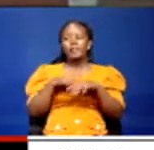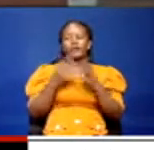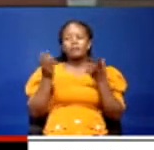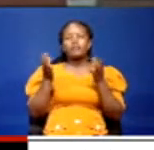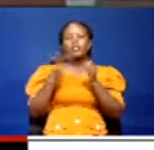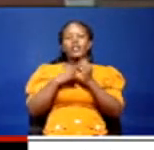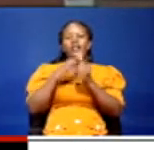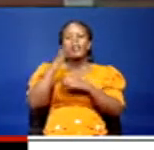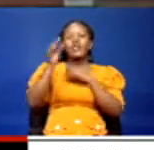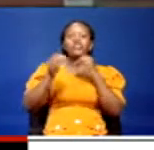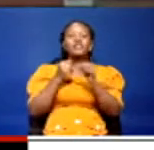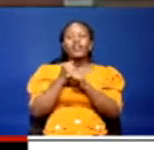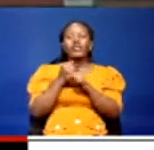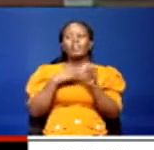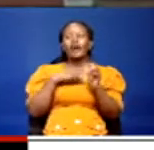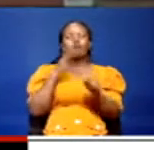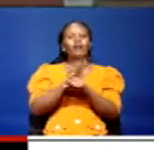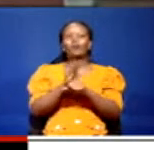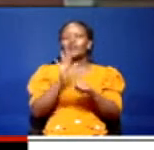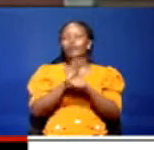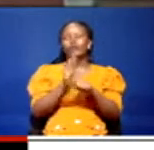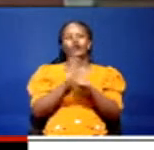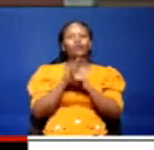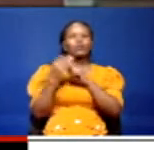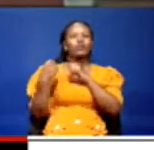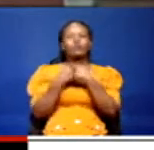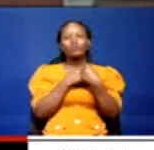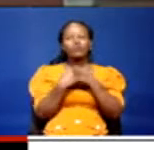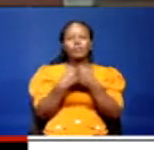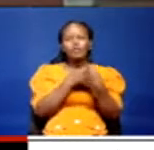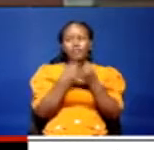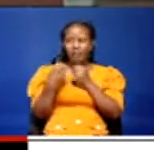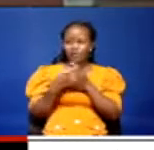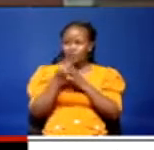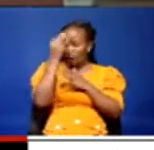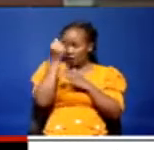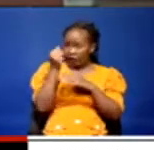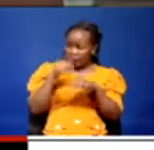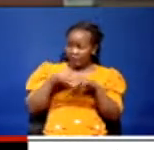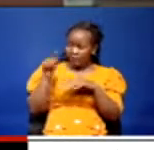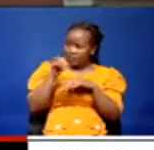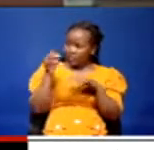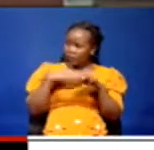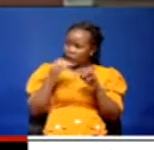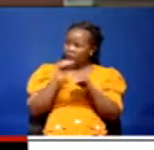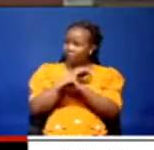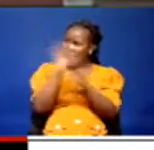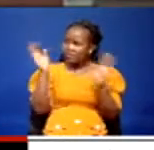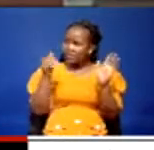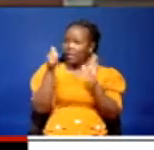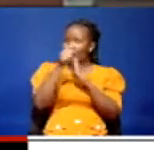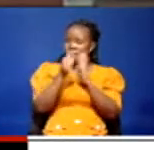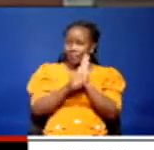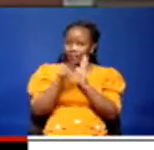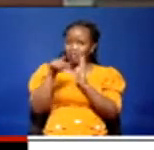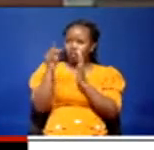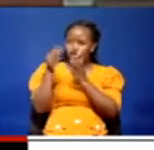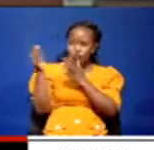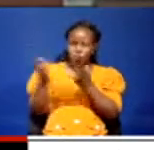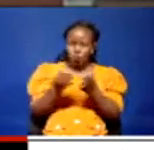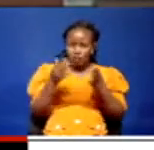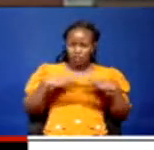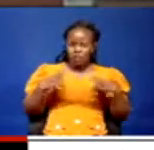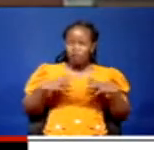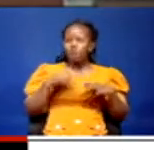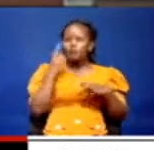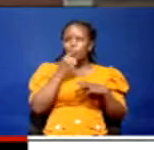Had a lot of challenge when I came in, because when you come with a clear agenda, then there are the people sometimes you've come and with, or people out there who want to kill that agenda.